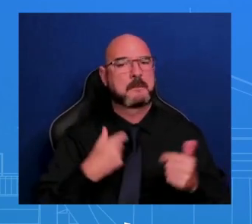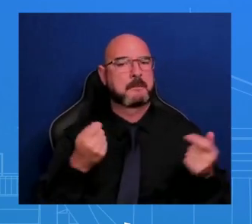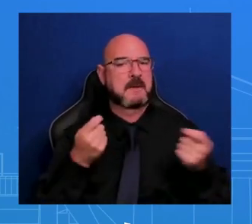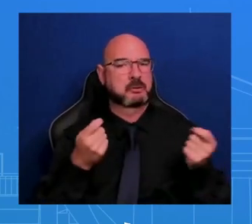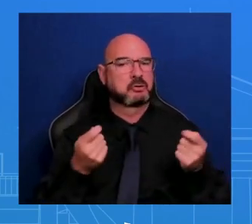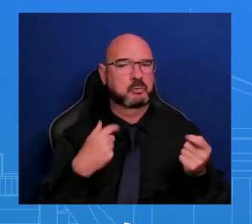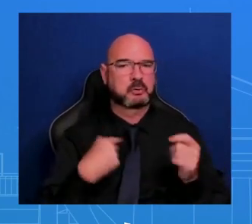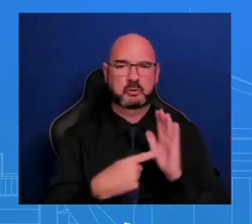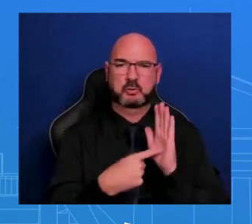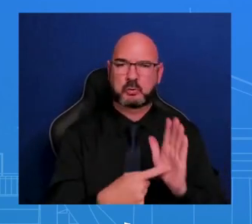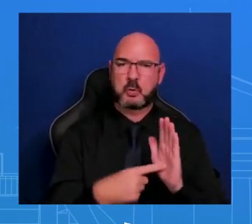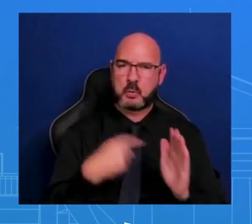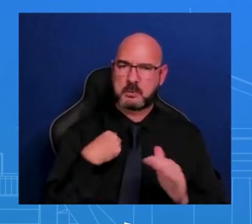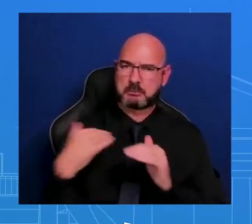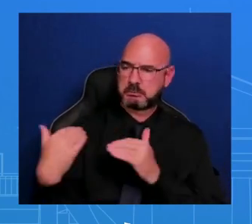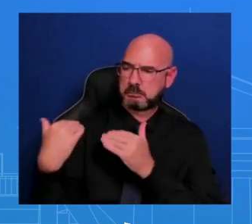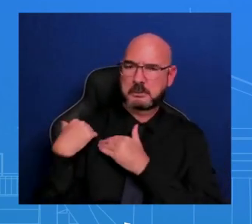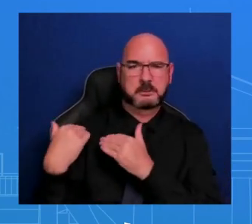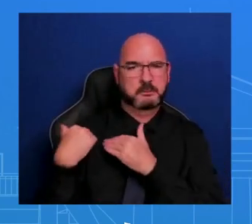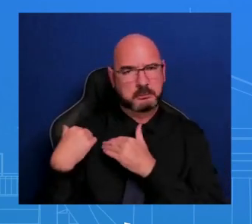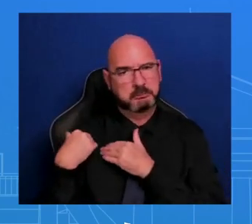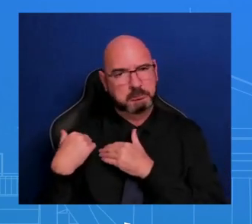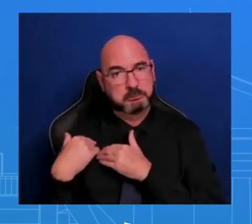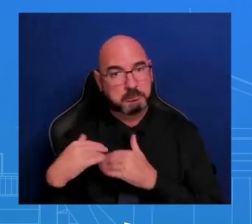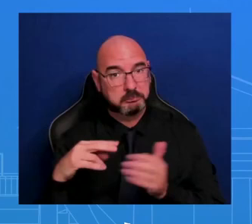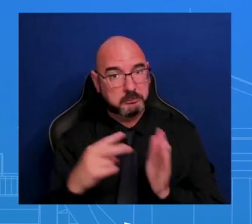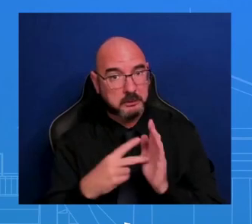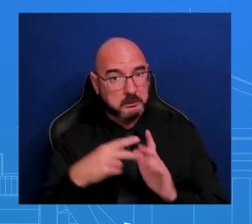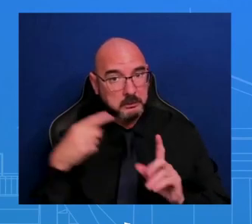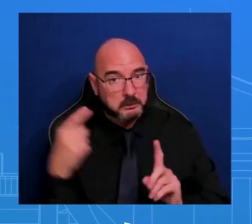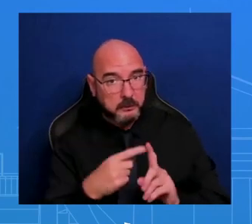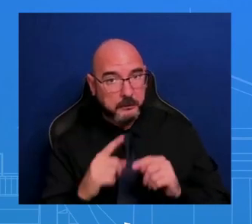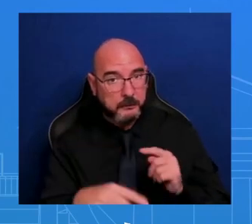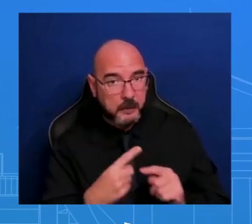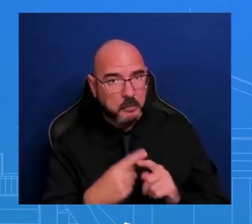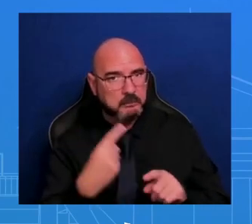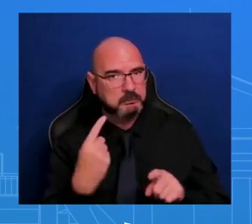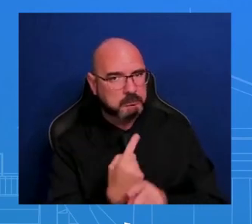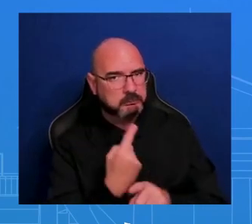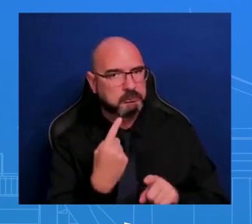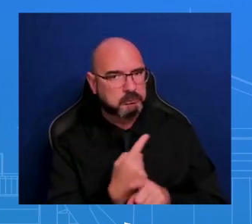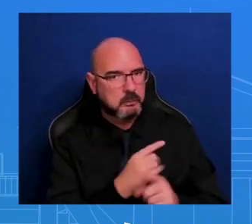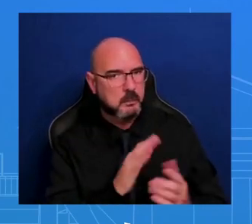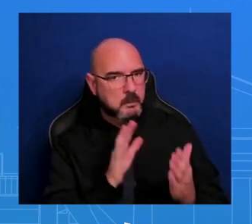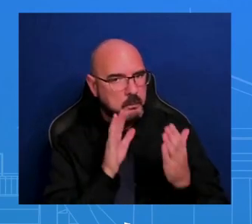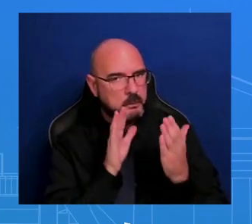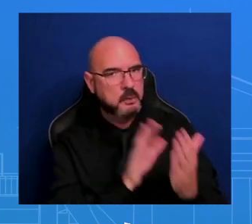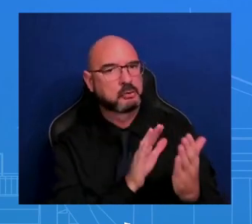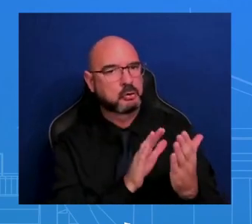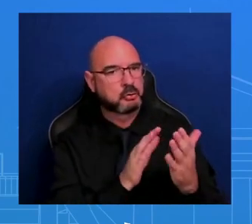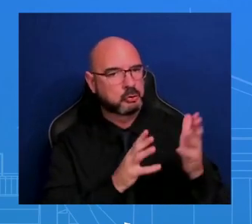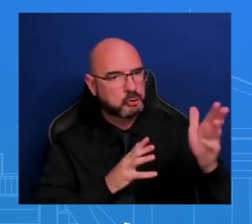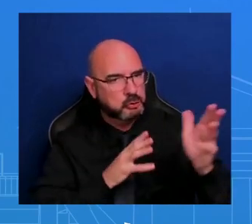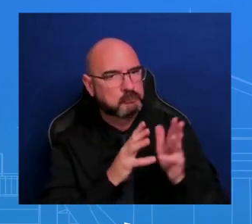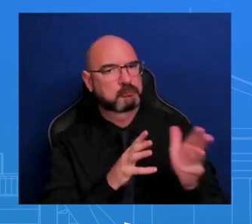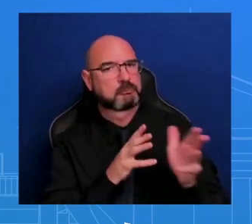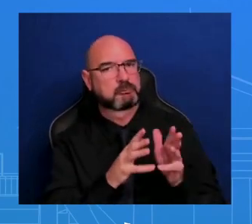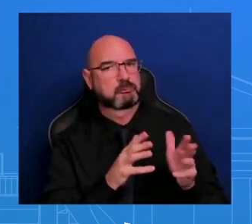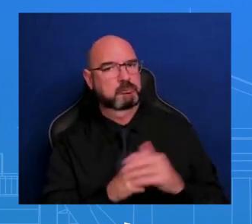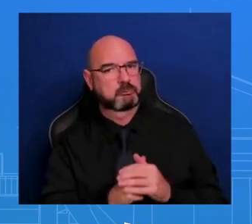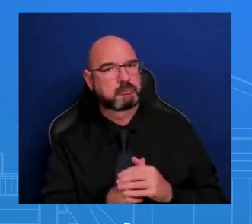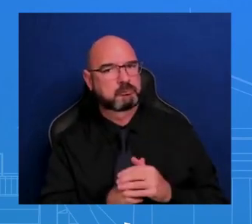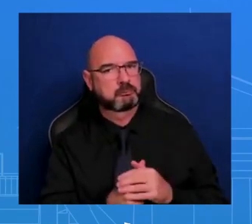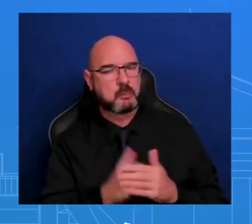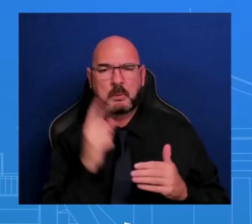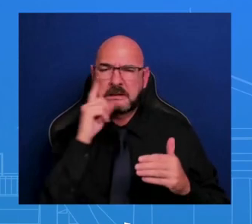diplomatic engagement, a face-to-face engagement with the Secretary and our National Security Advisor. We think it's important to have those conversations. You heard the